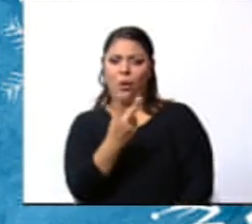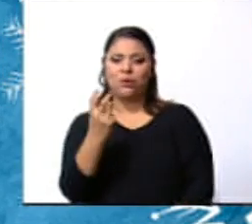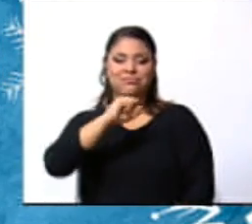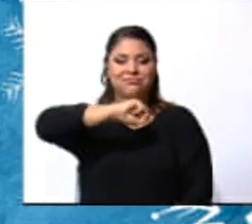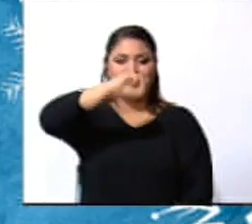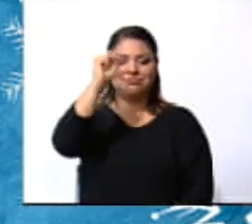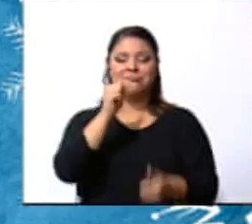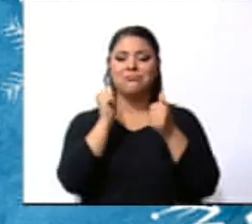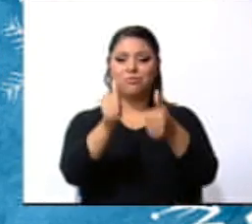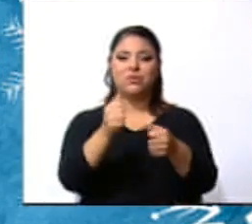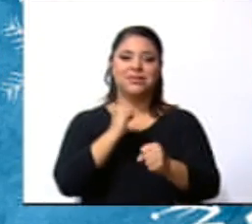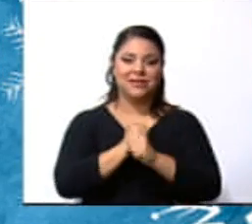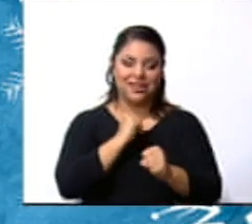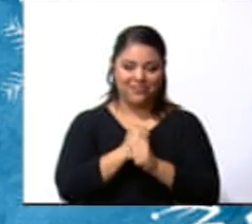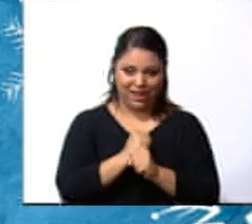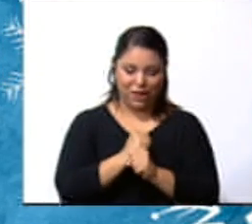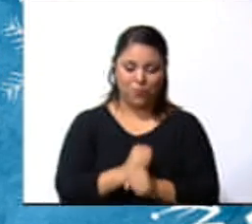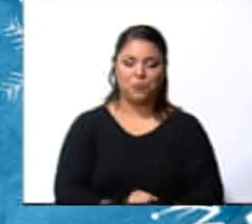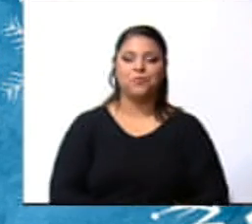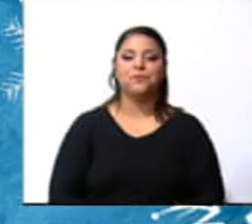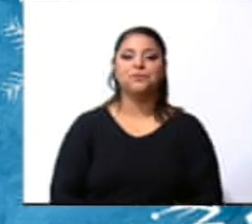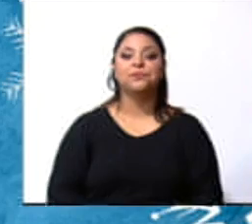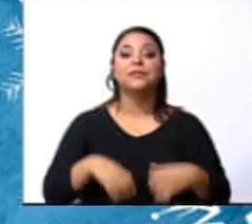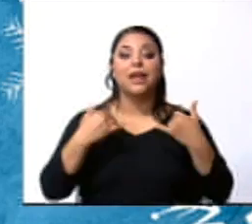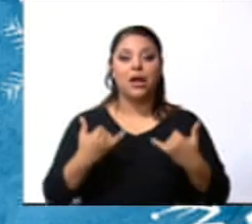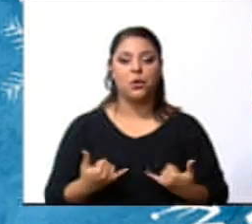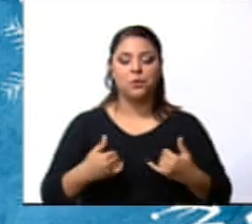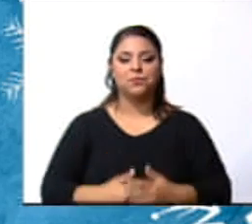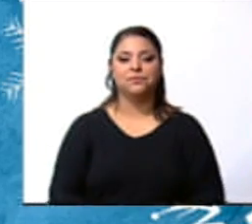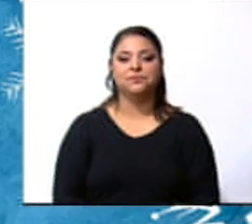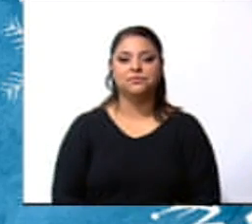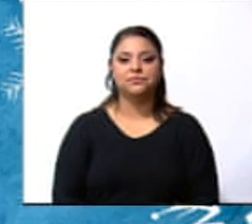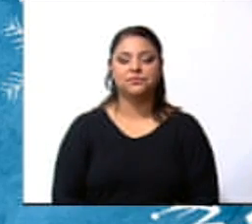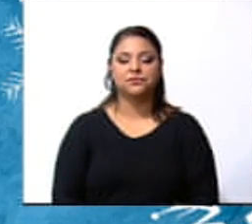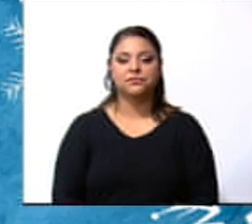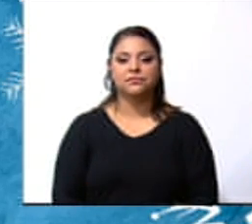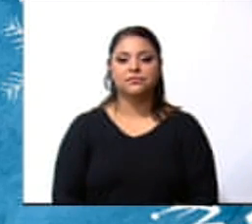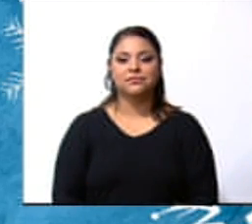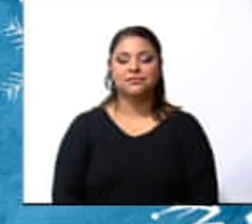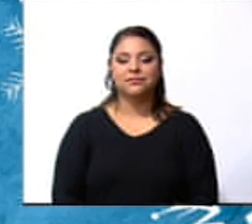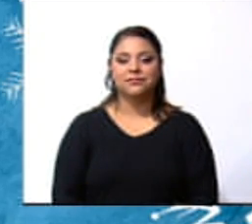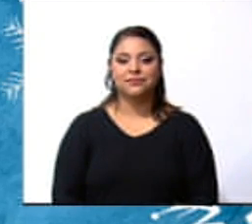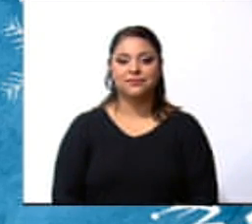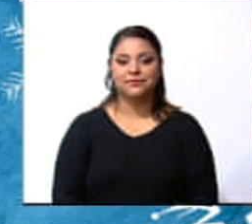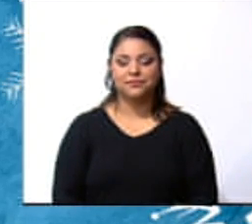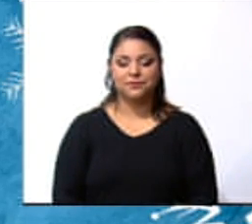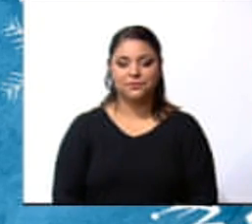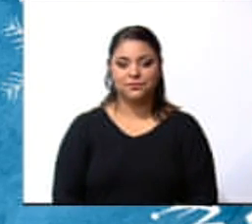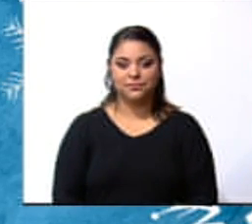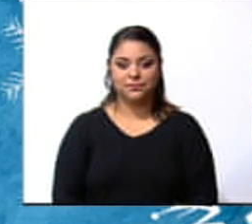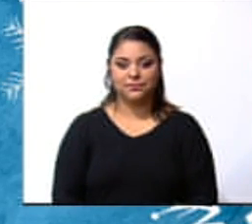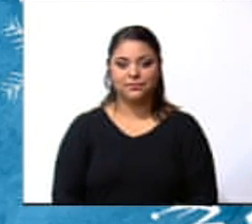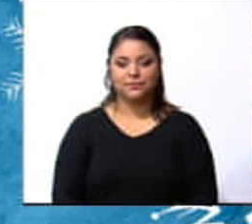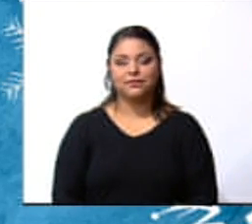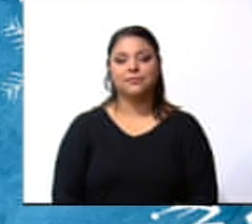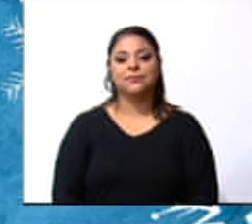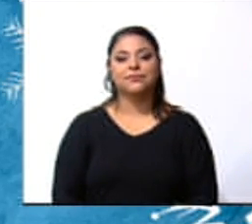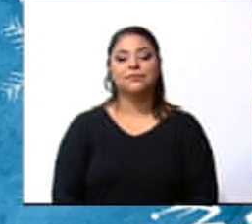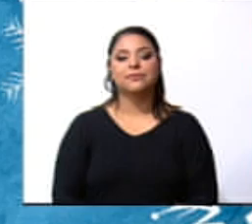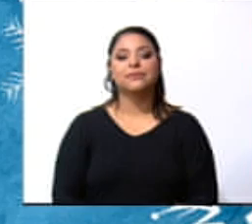job, Nathan and Osvaldo. Now, we're having the impromptu